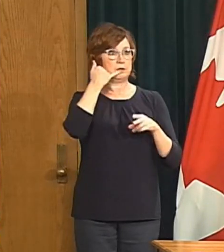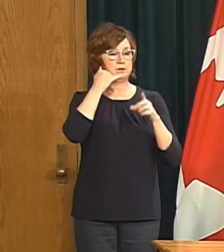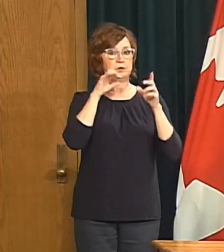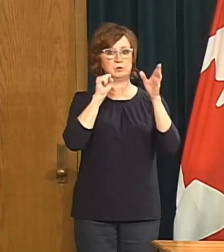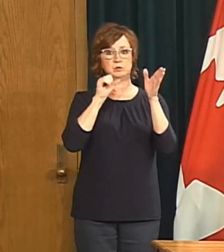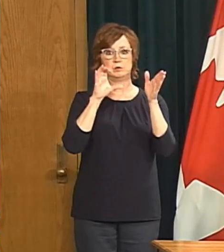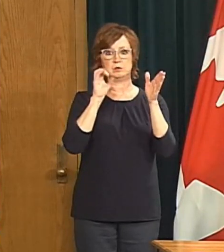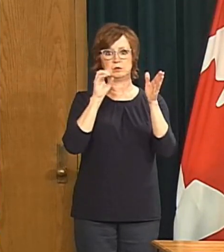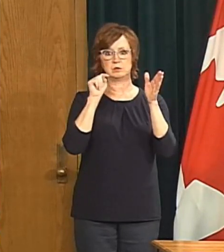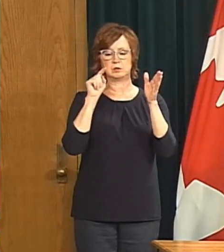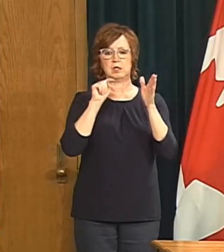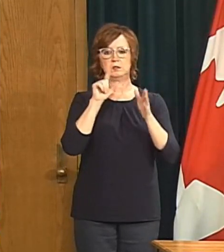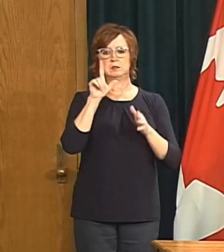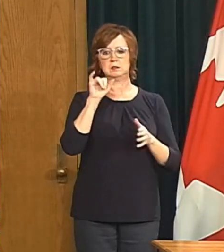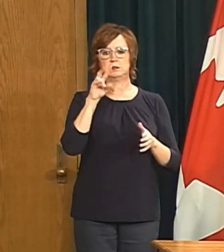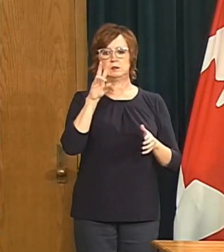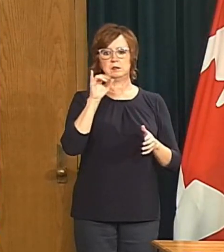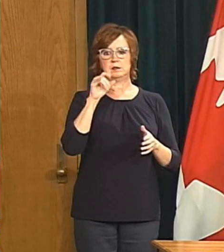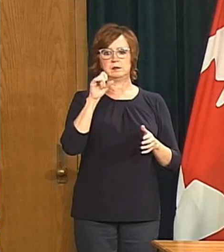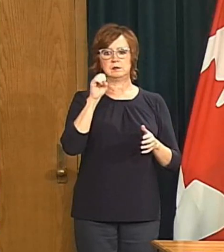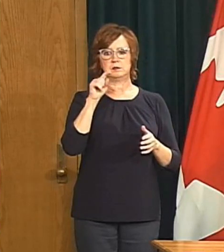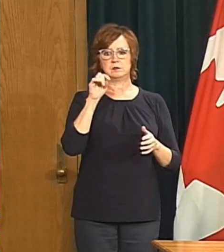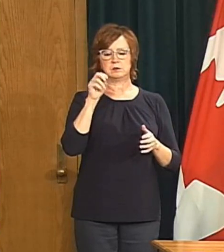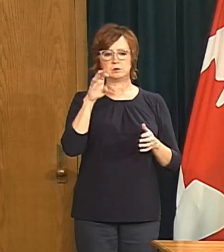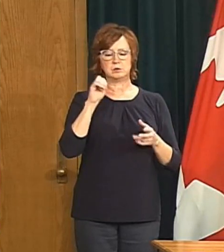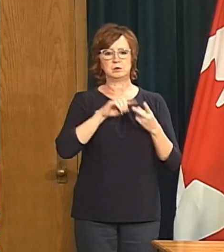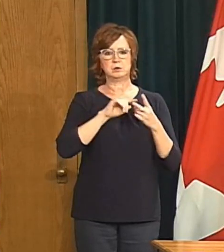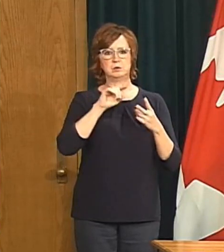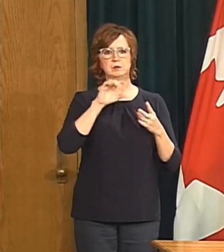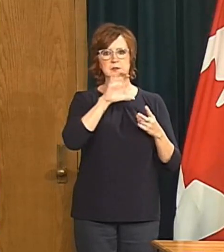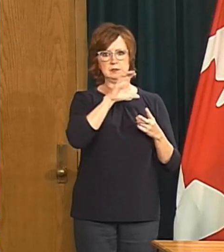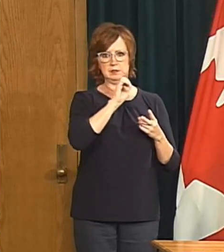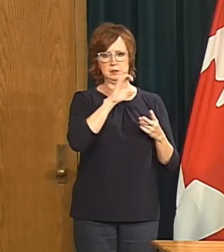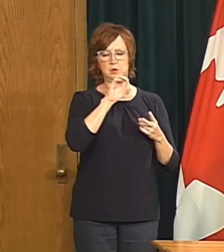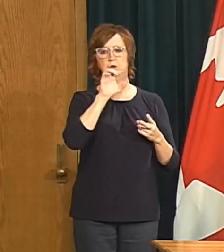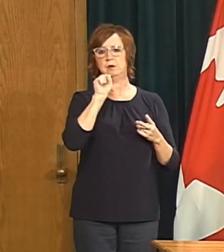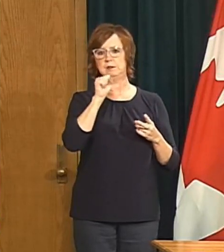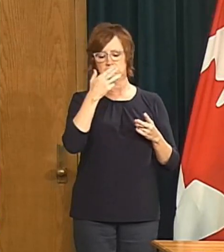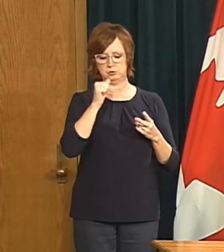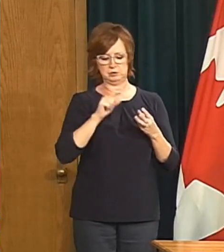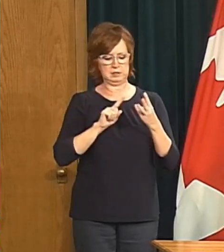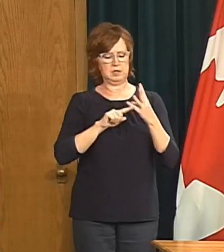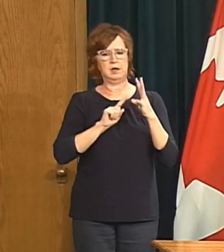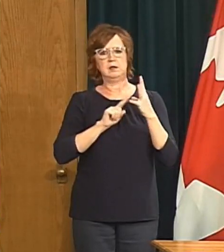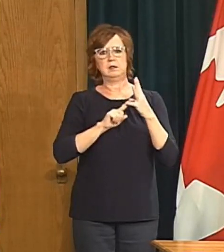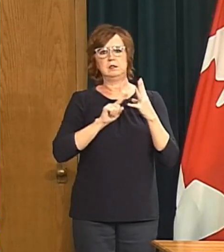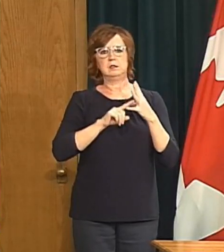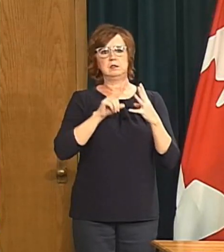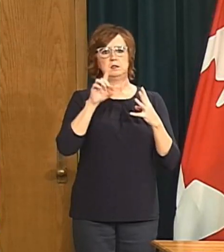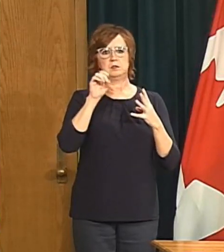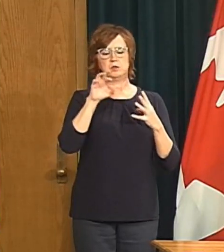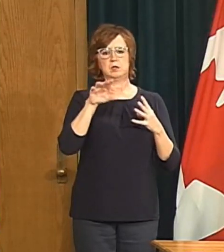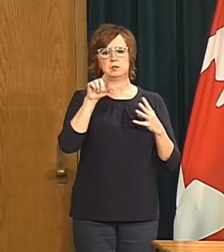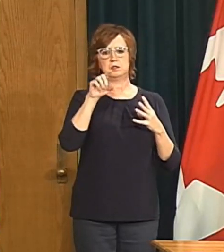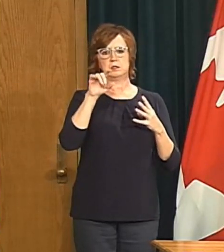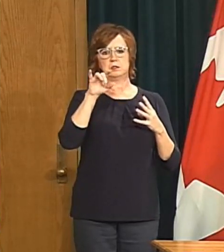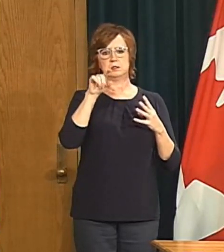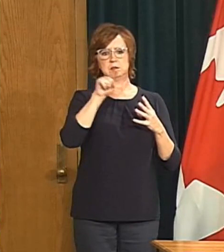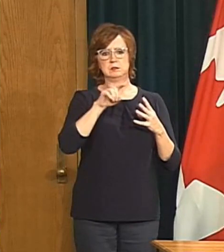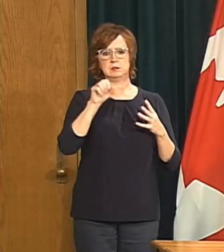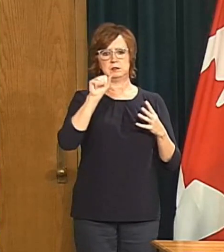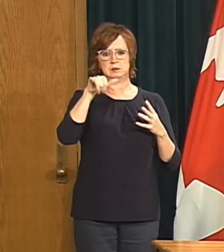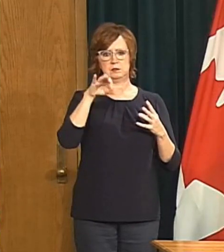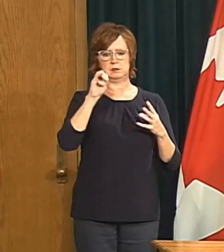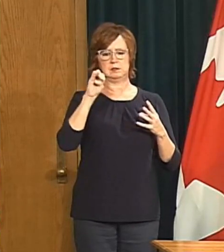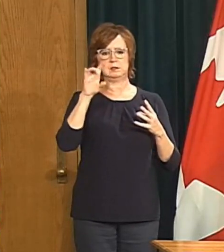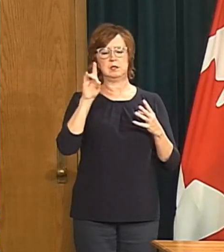Saskatchewan CEO of the Saskatchewan Health Authority, and we have Dr. Rim Zayed, Medical Health Officer with the Athabasca Health